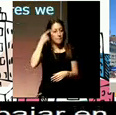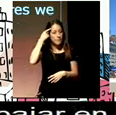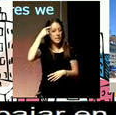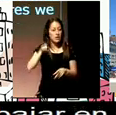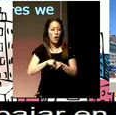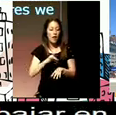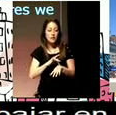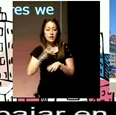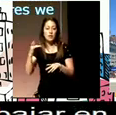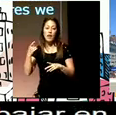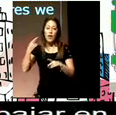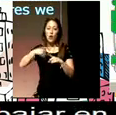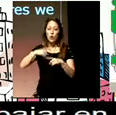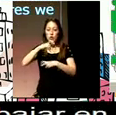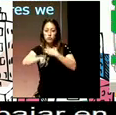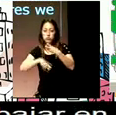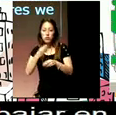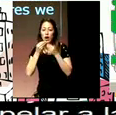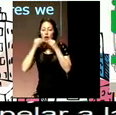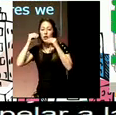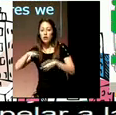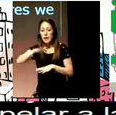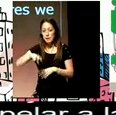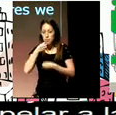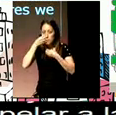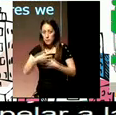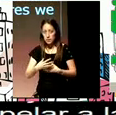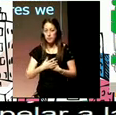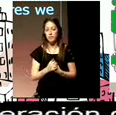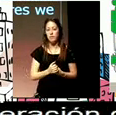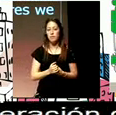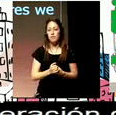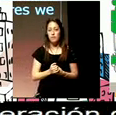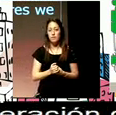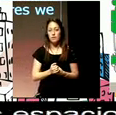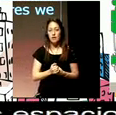sensibility, history recovery, and